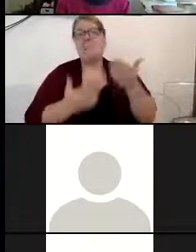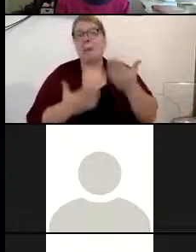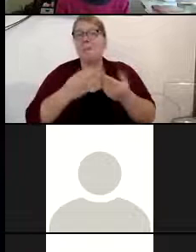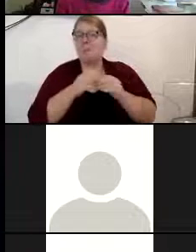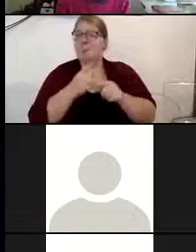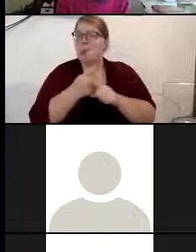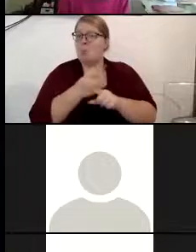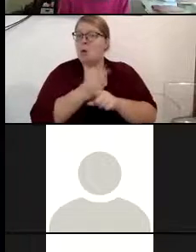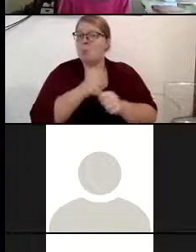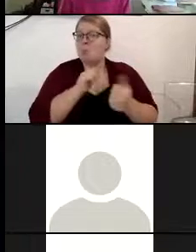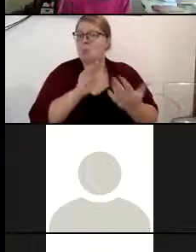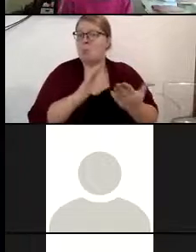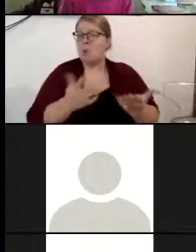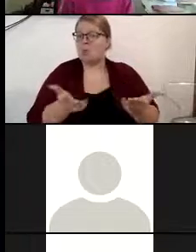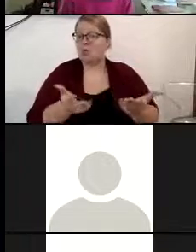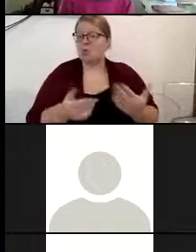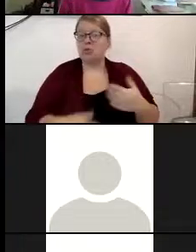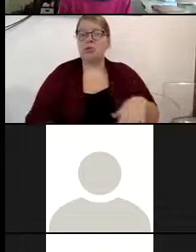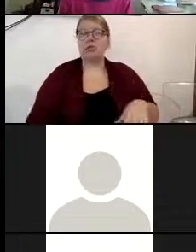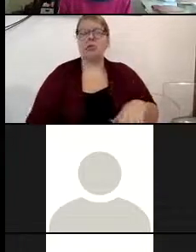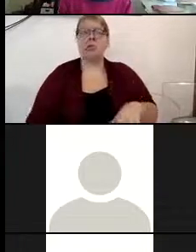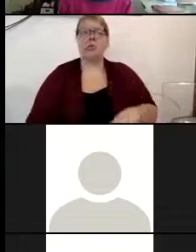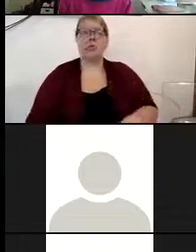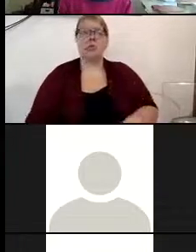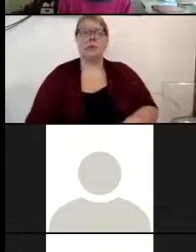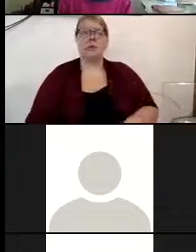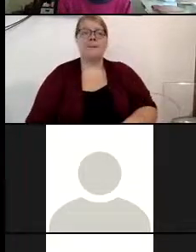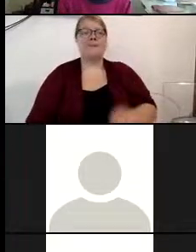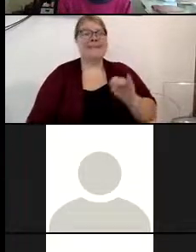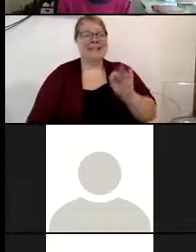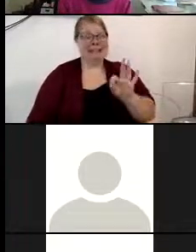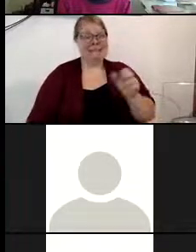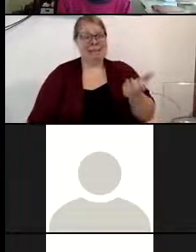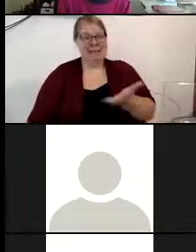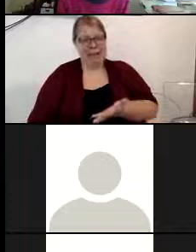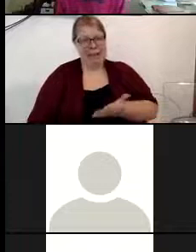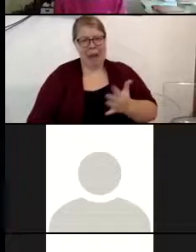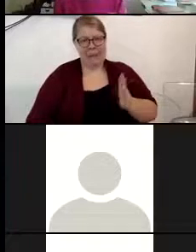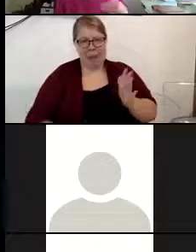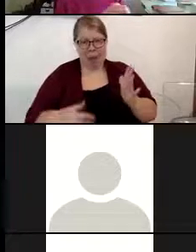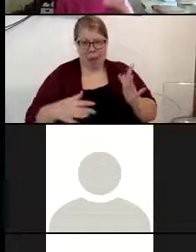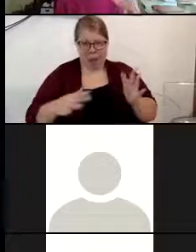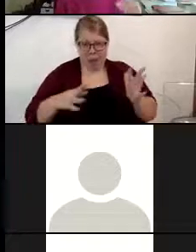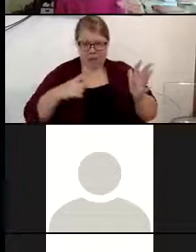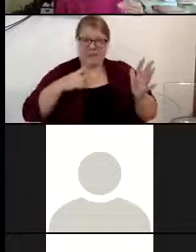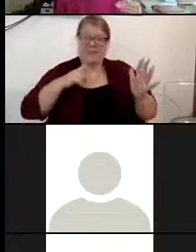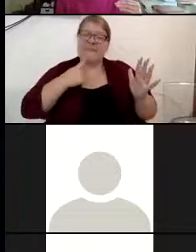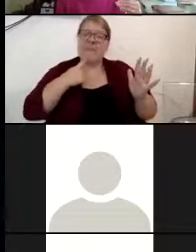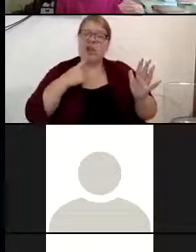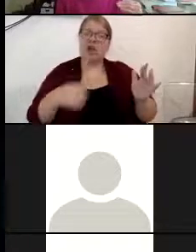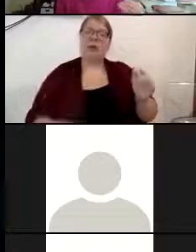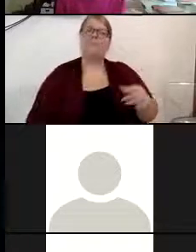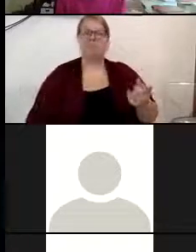approach. When the gambling has reached extremes of severity, and this is supported by